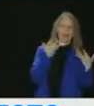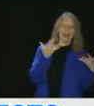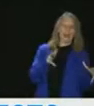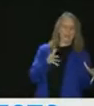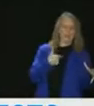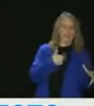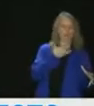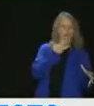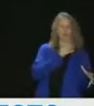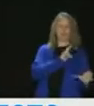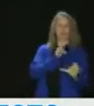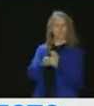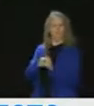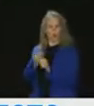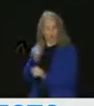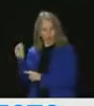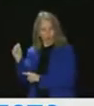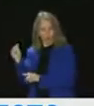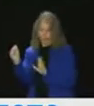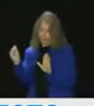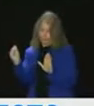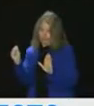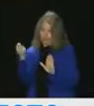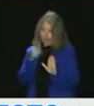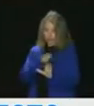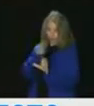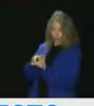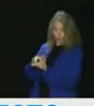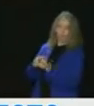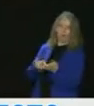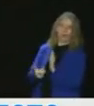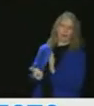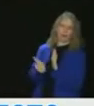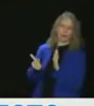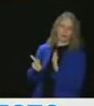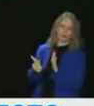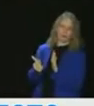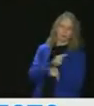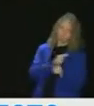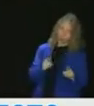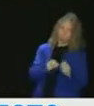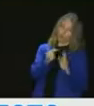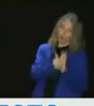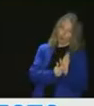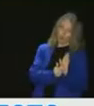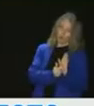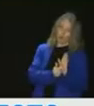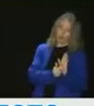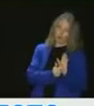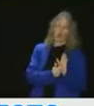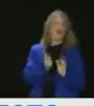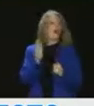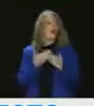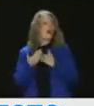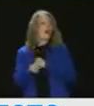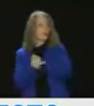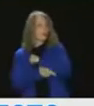understand that you are breaking laws. The consequences are becoming more and more